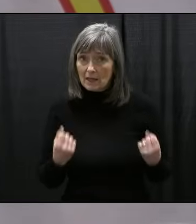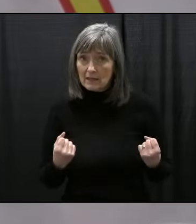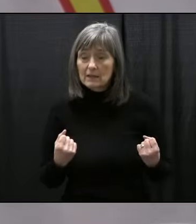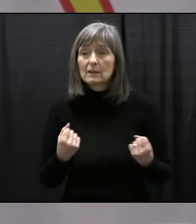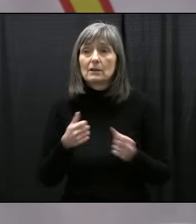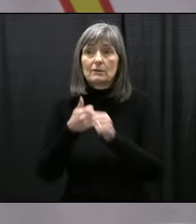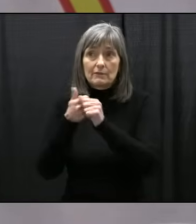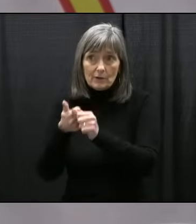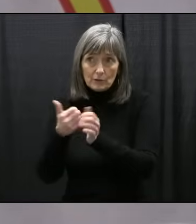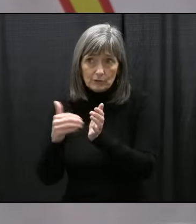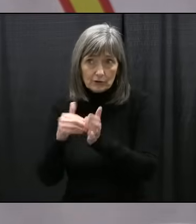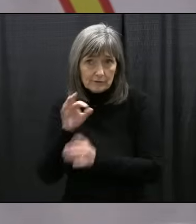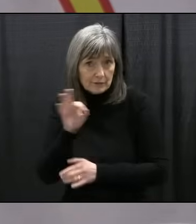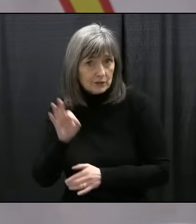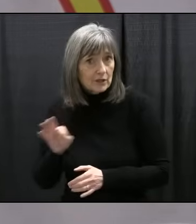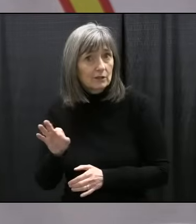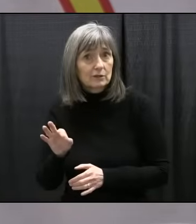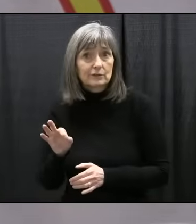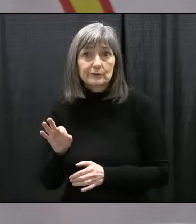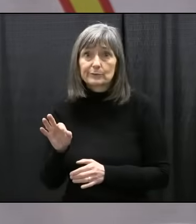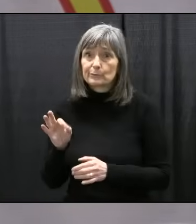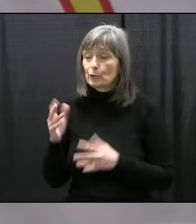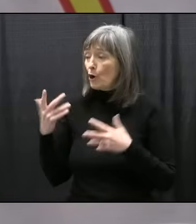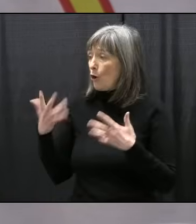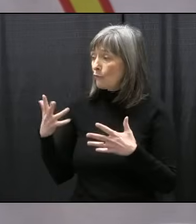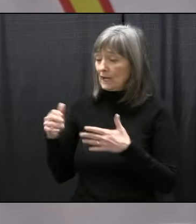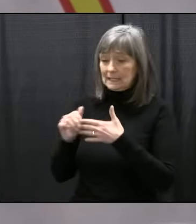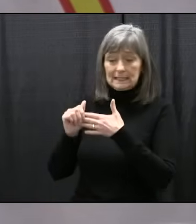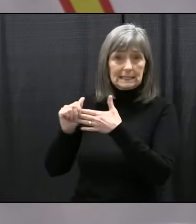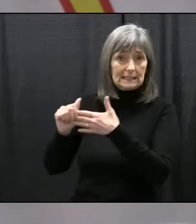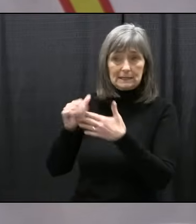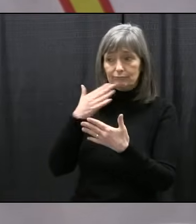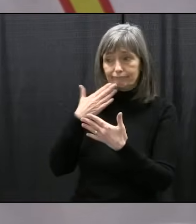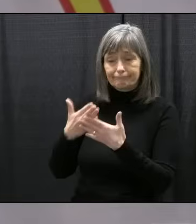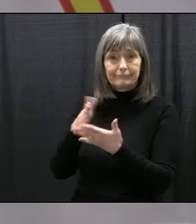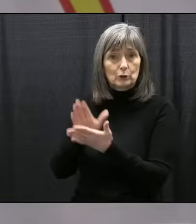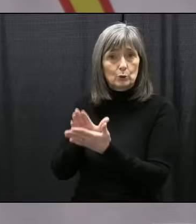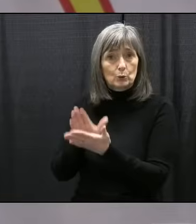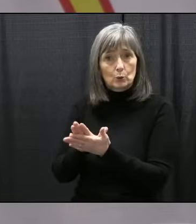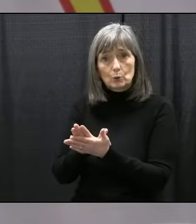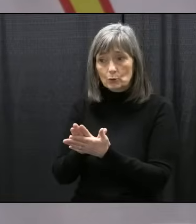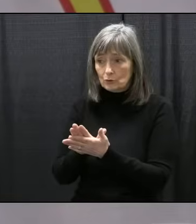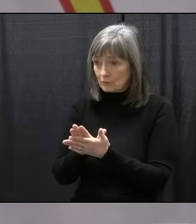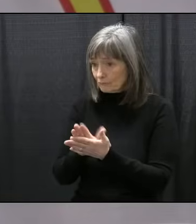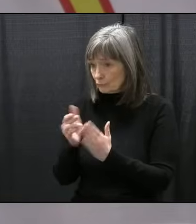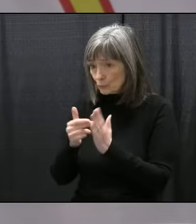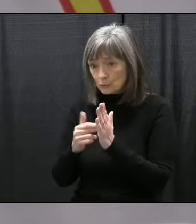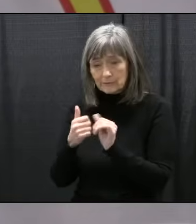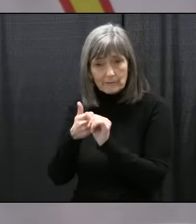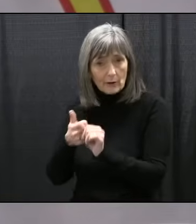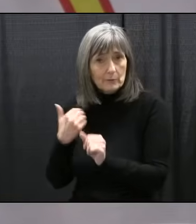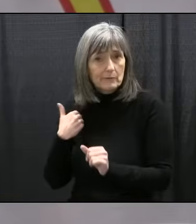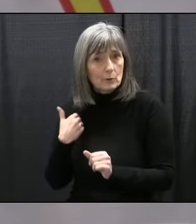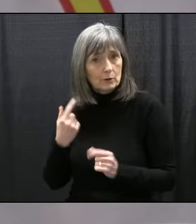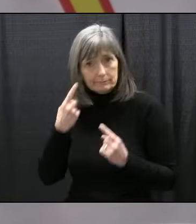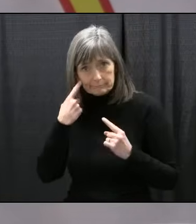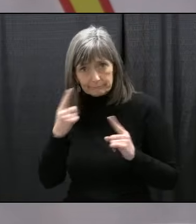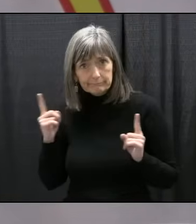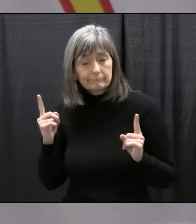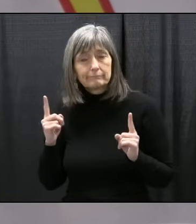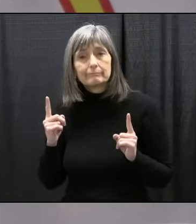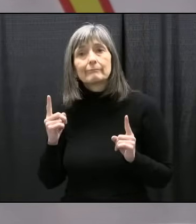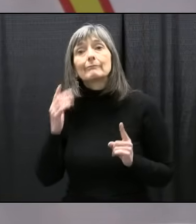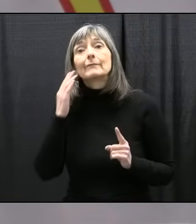Dr. Fitzgerald and her team, who have led us through this with respect to schools in the past. And I know that,